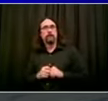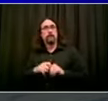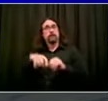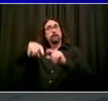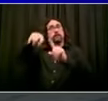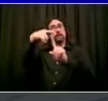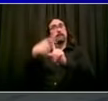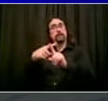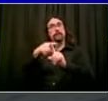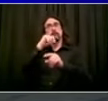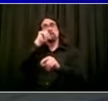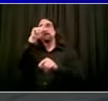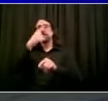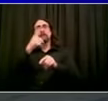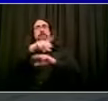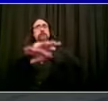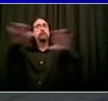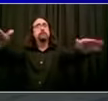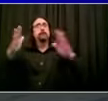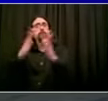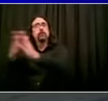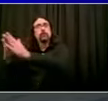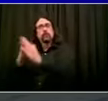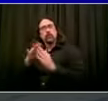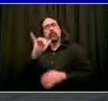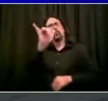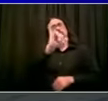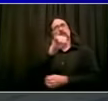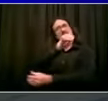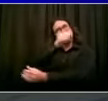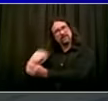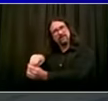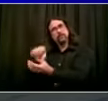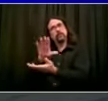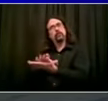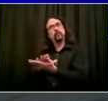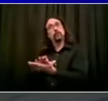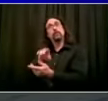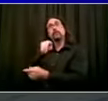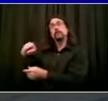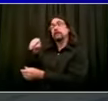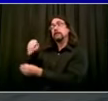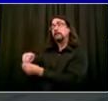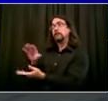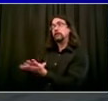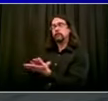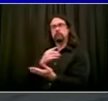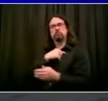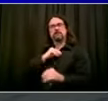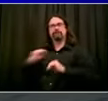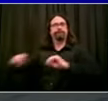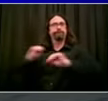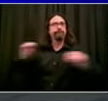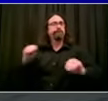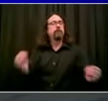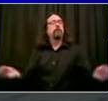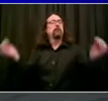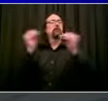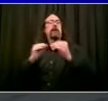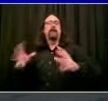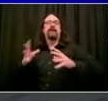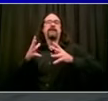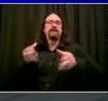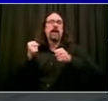additional sites, but this is a special effort. What we're doing in our additional sites is we're working with community providers in